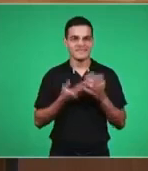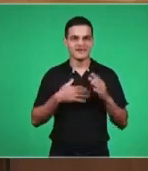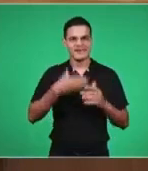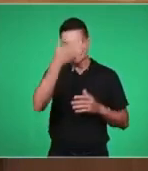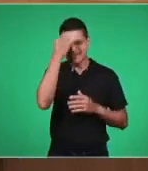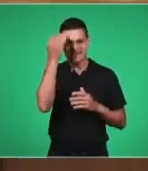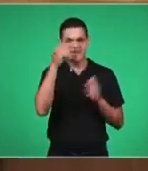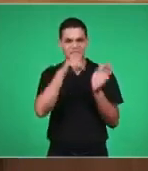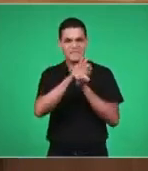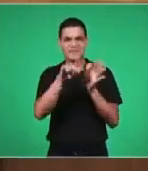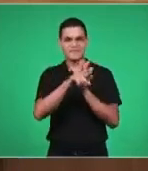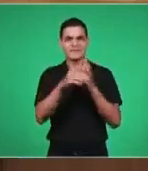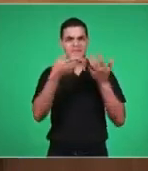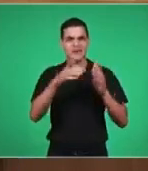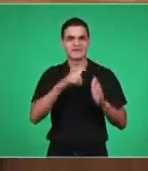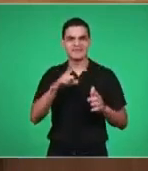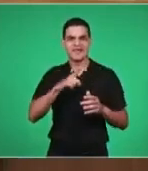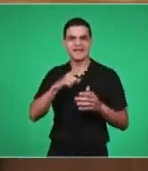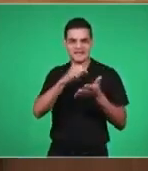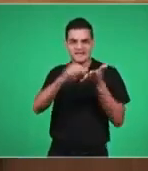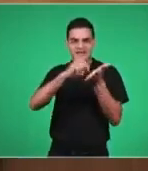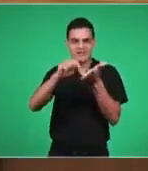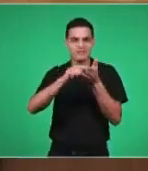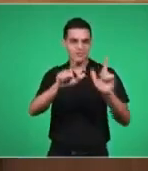I even forgot the question.